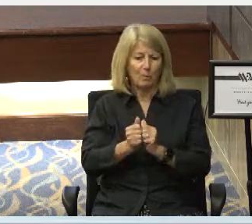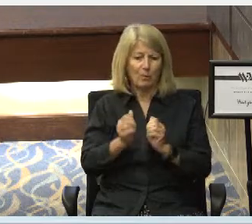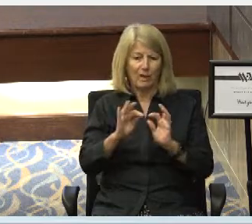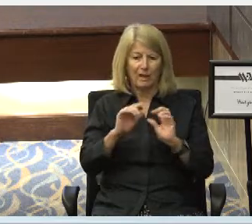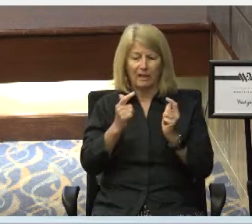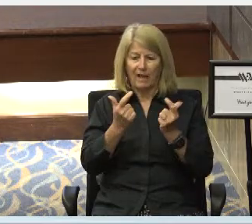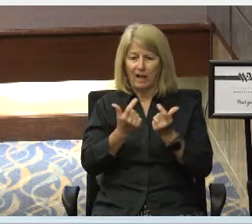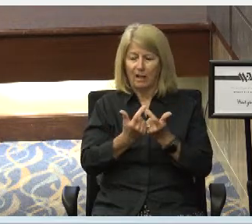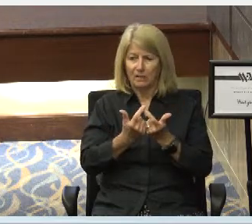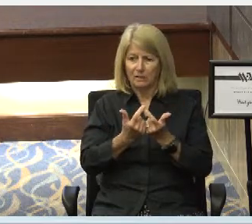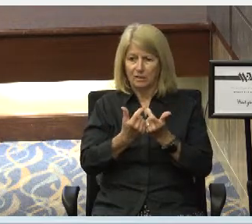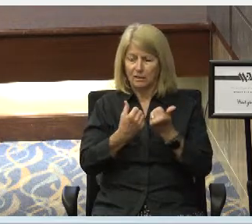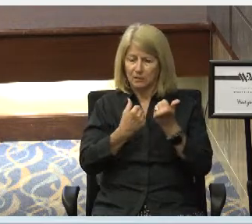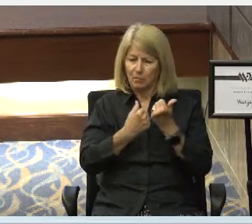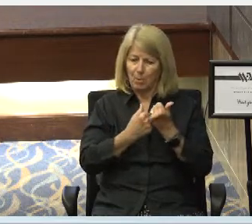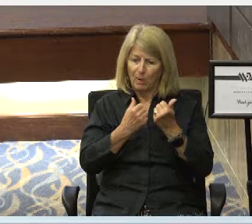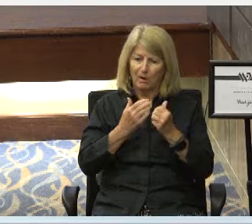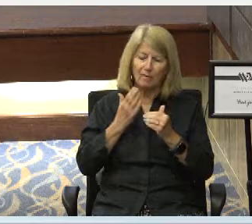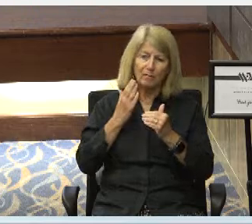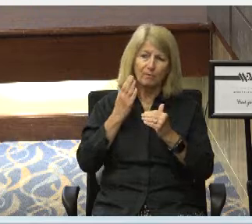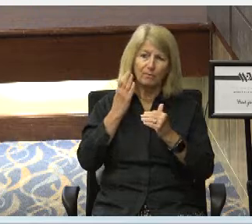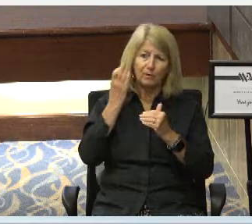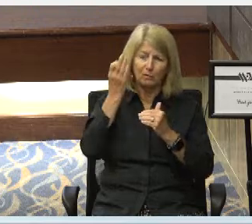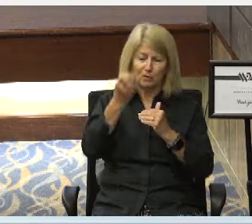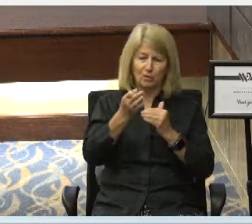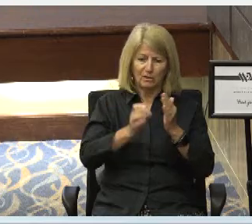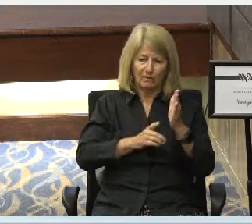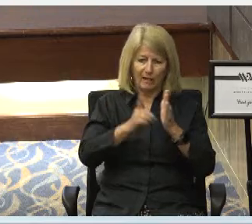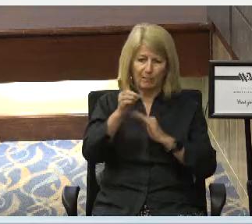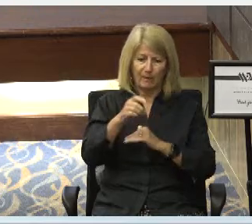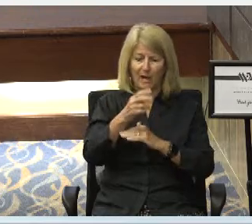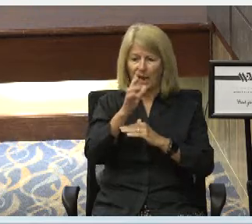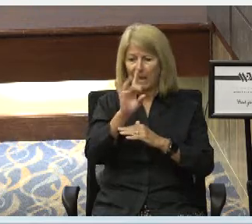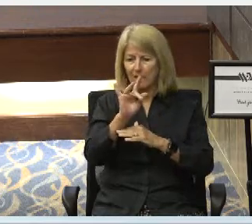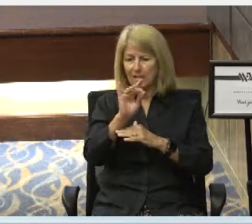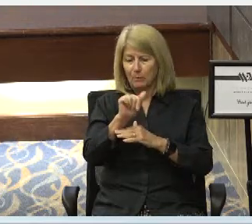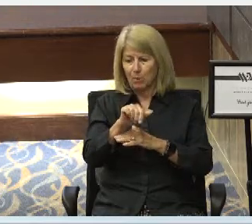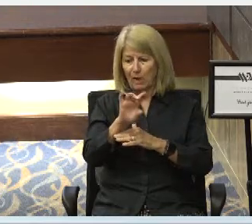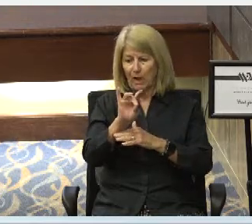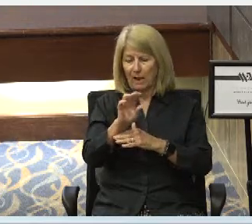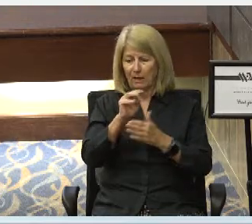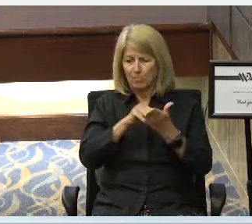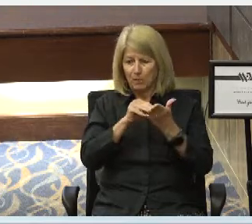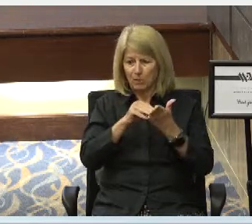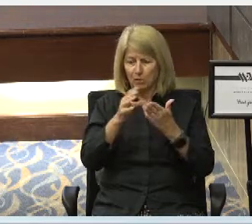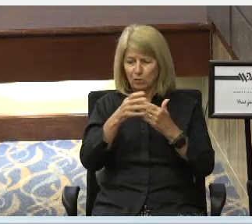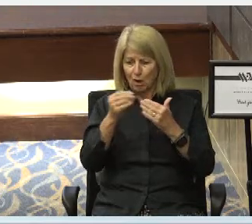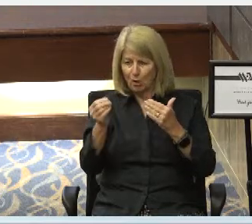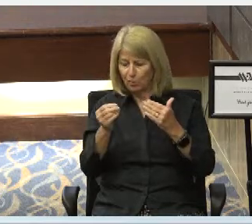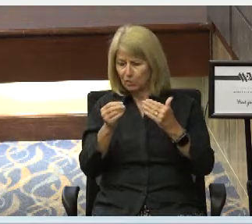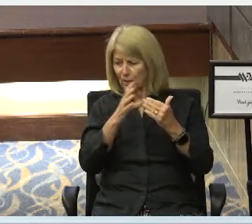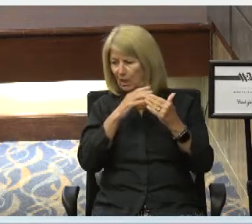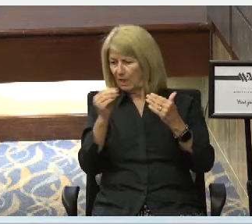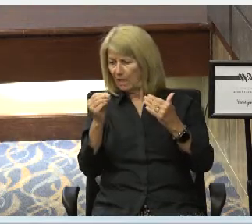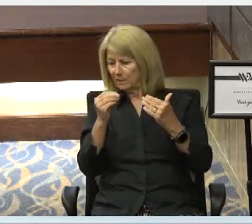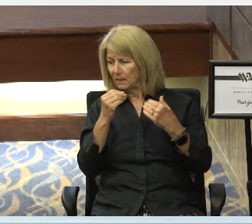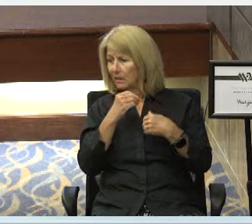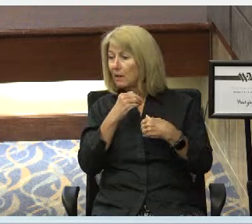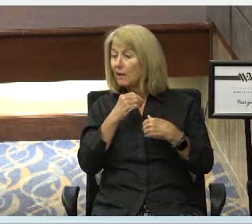other developments in the past. Again, $18.8 million site selection incentive paid in 5 annual